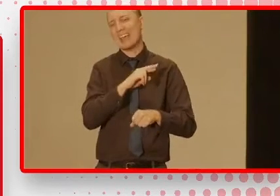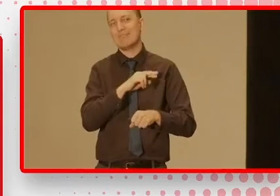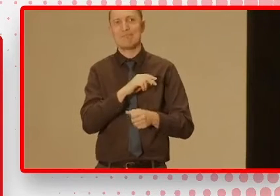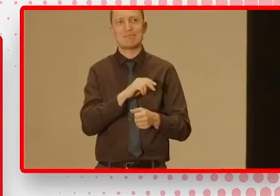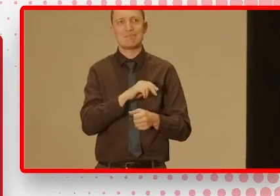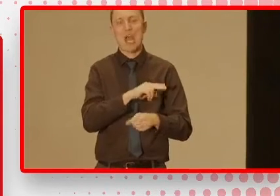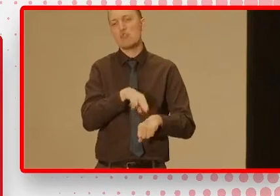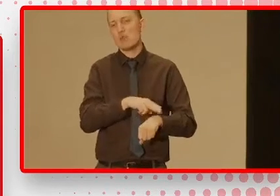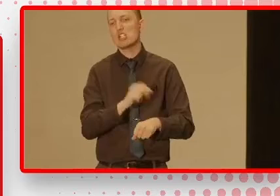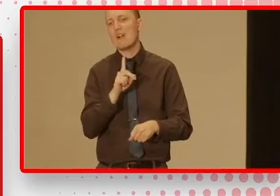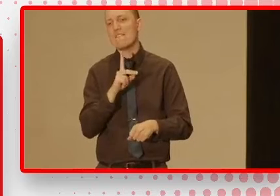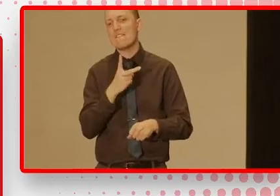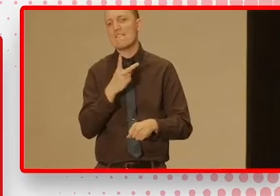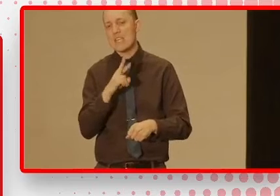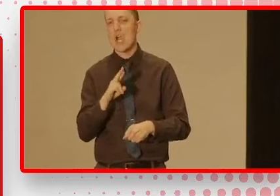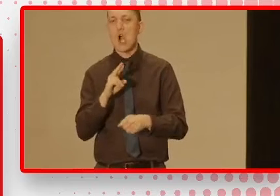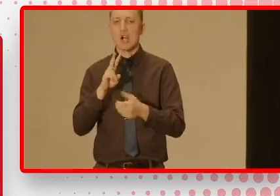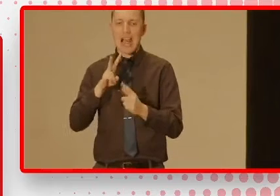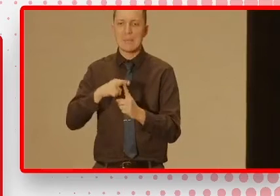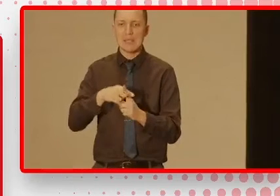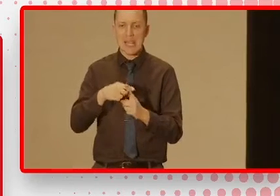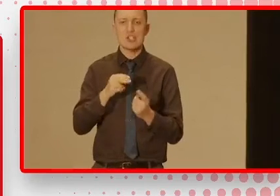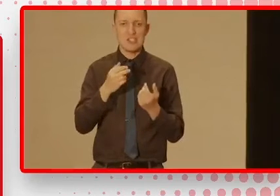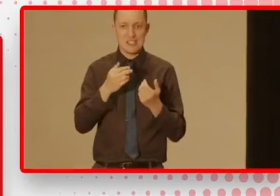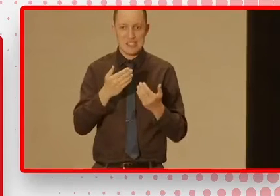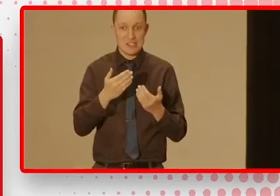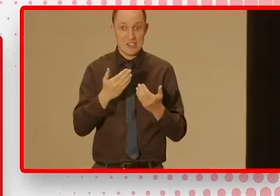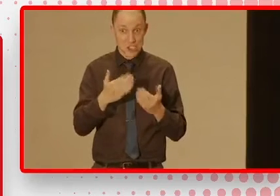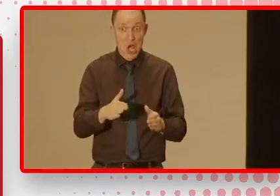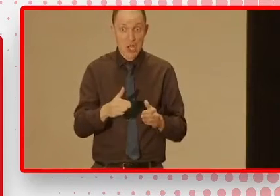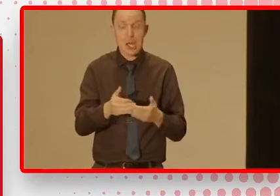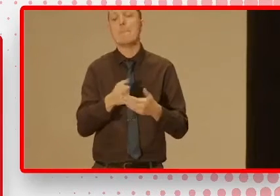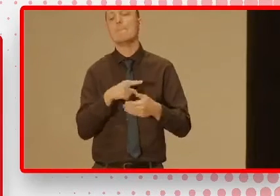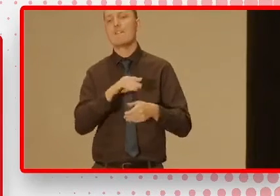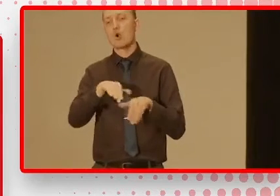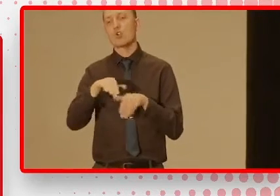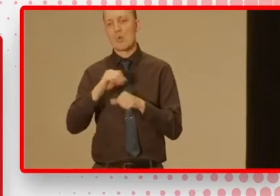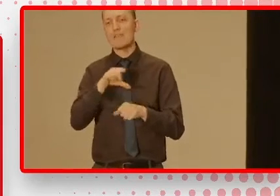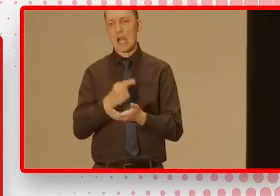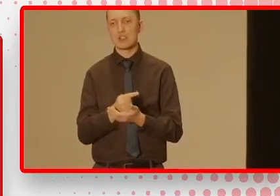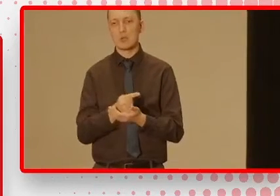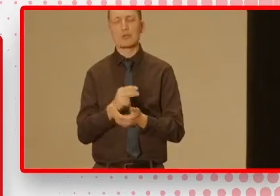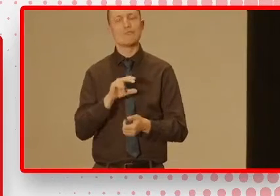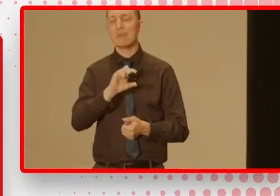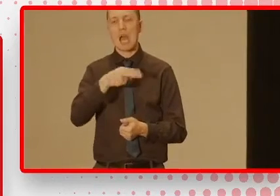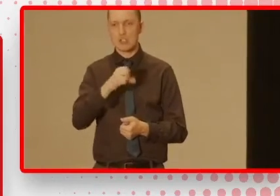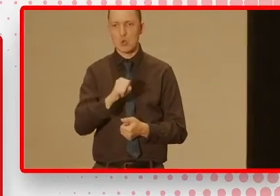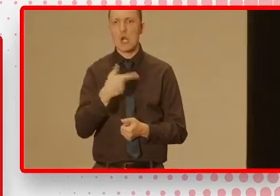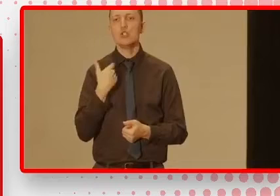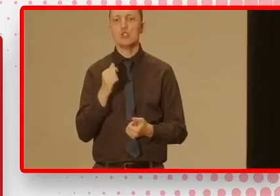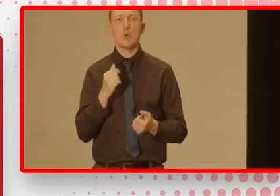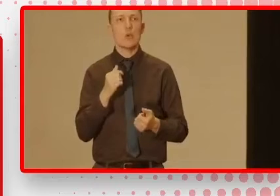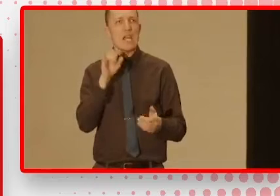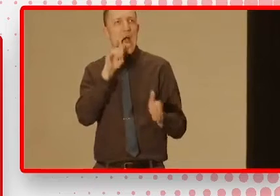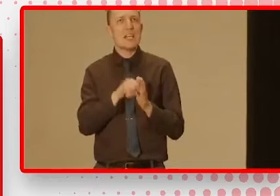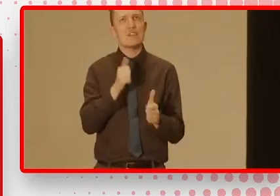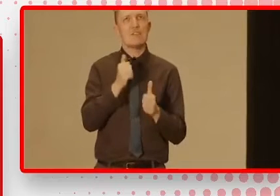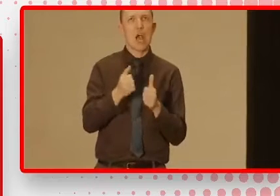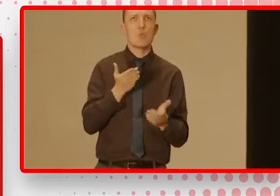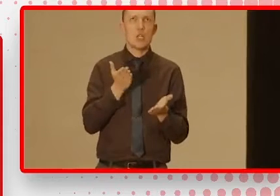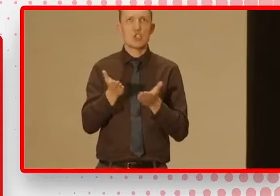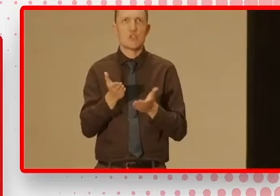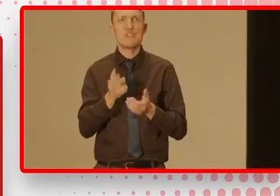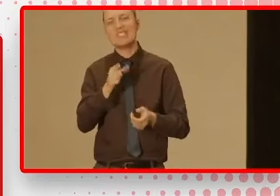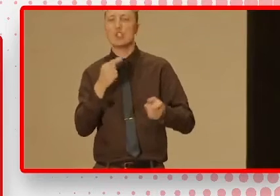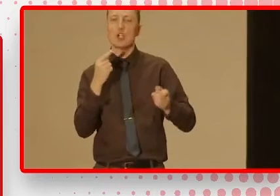VR application eligibility done before you exit high school so that we have the services identified and that vocational goal identified